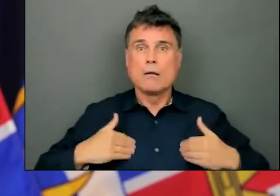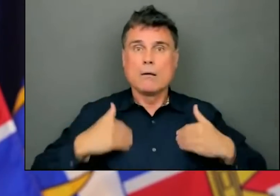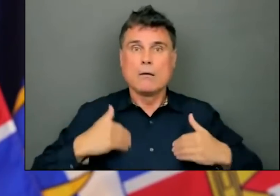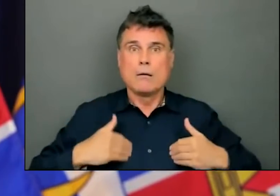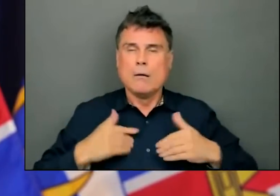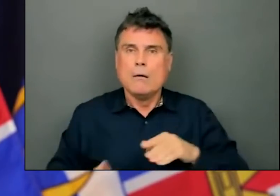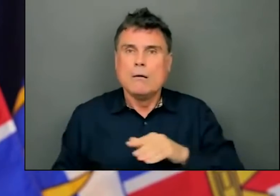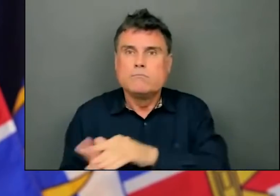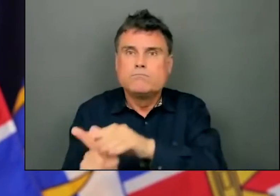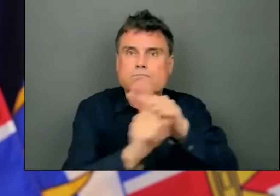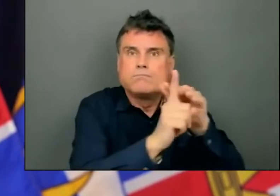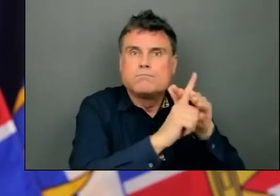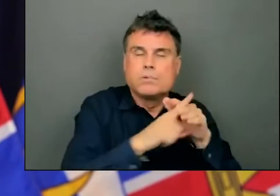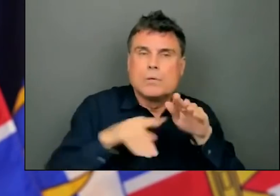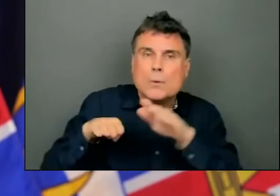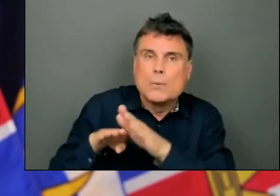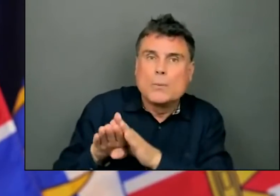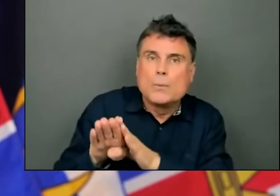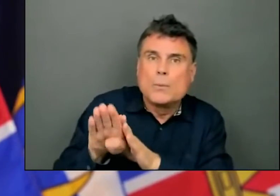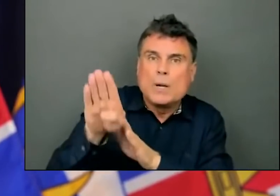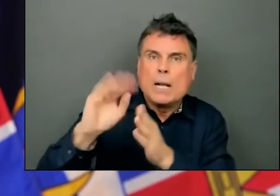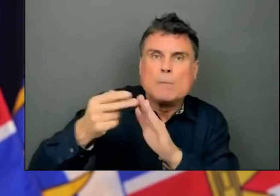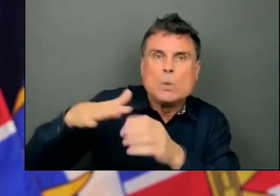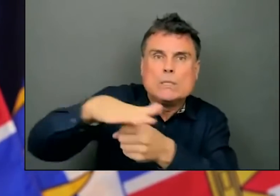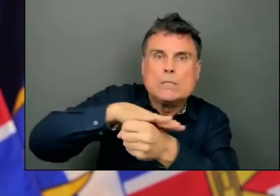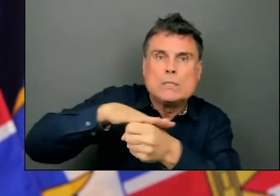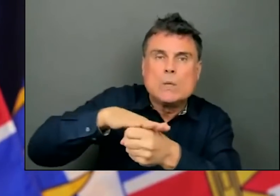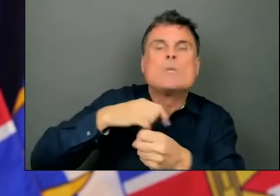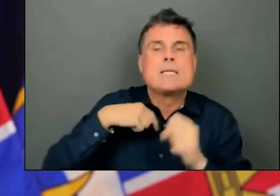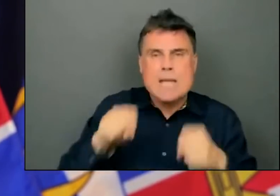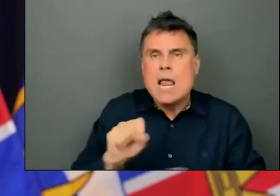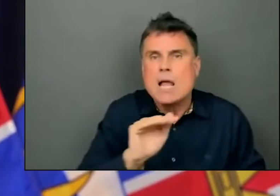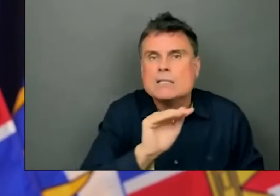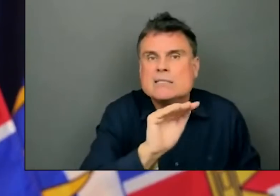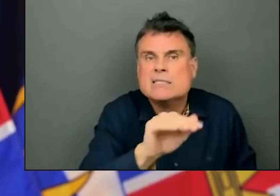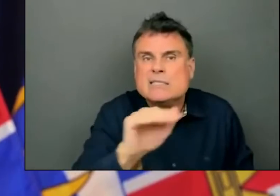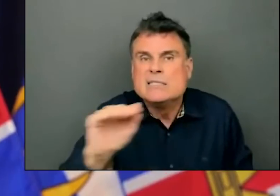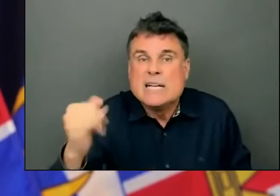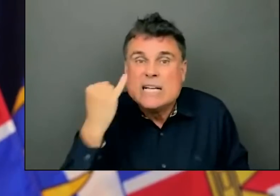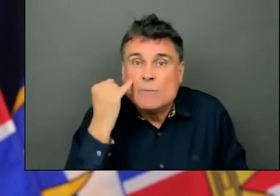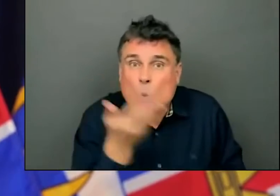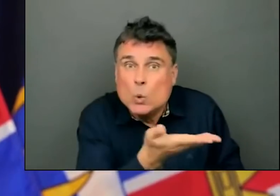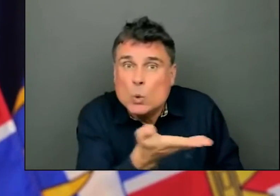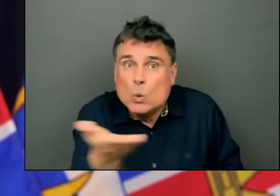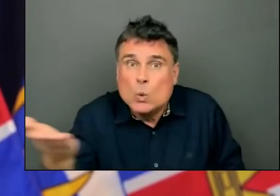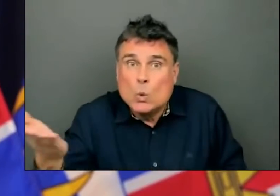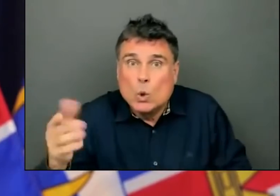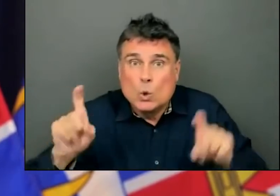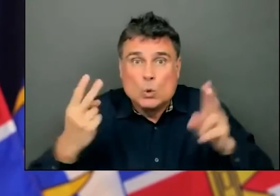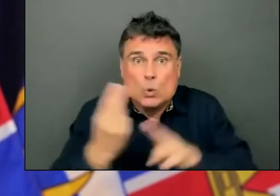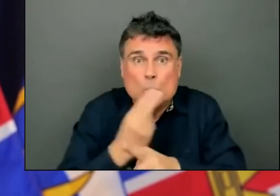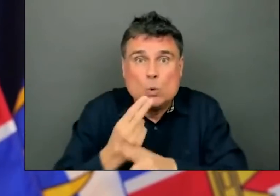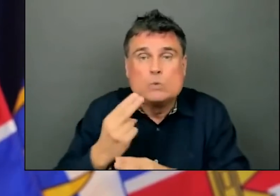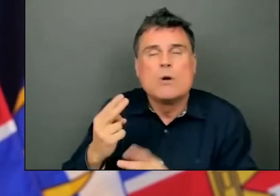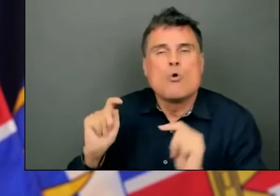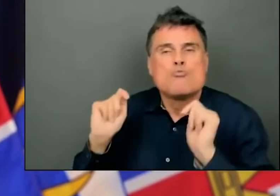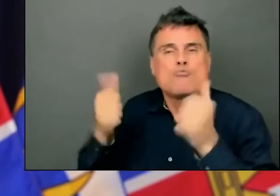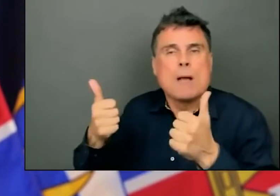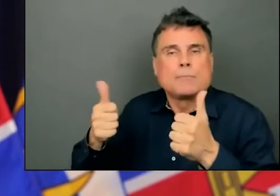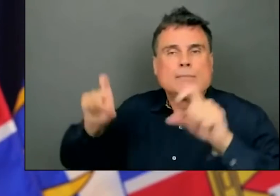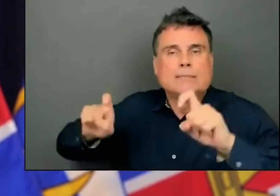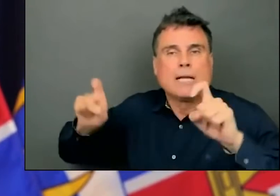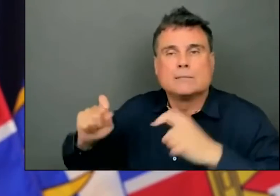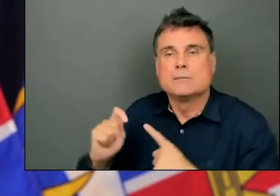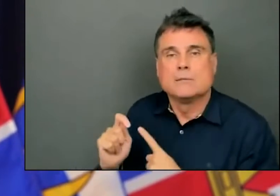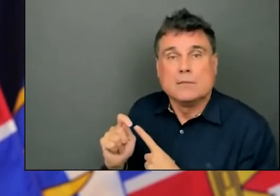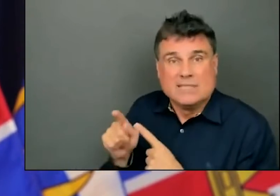community, we can target that community and say, hey, if you're using the rapid test, please let us know if you're positive. And so it is